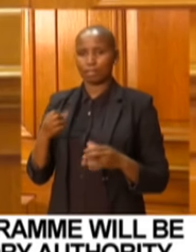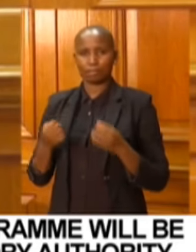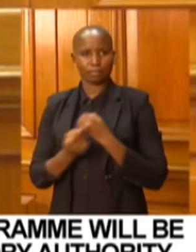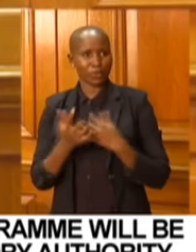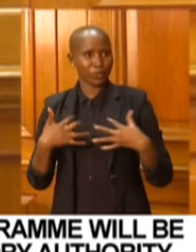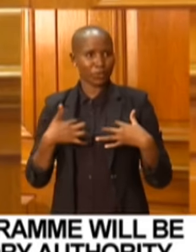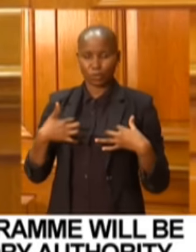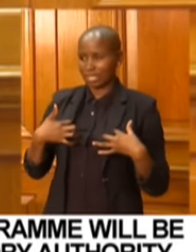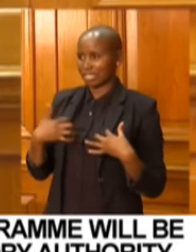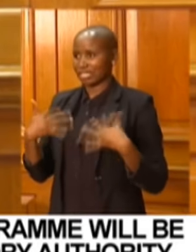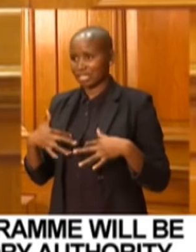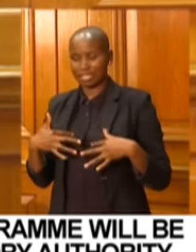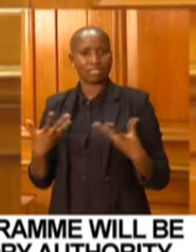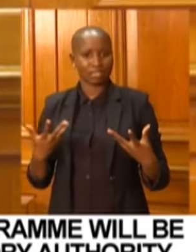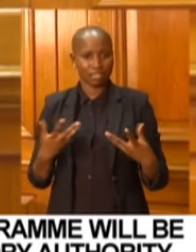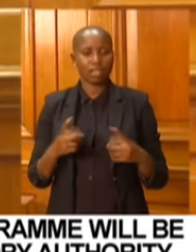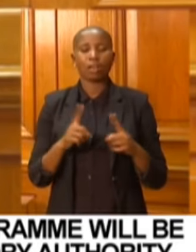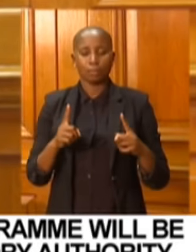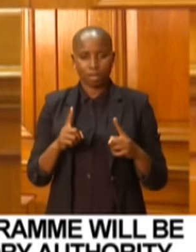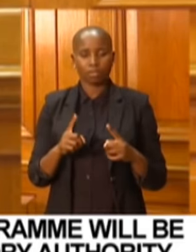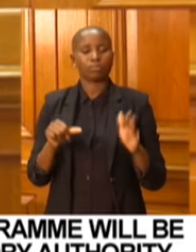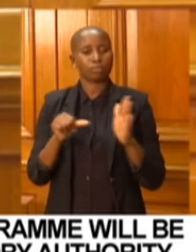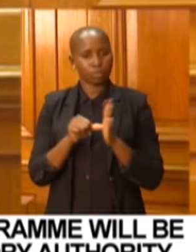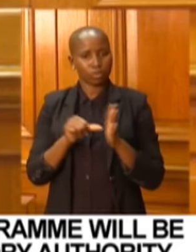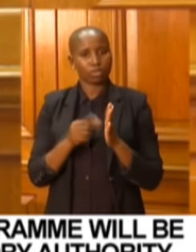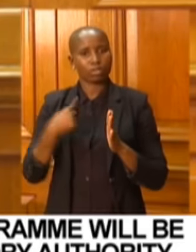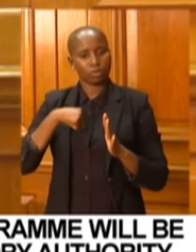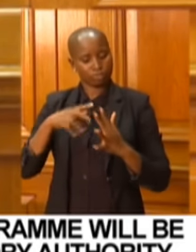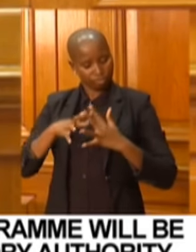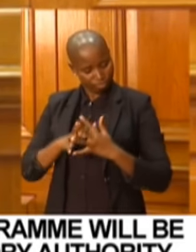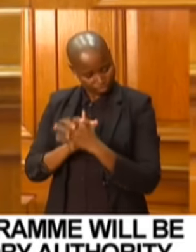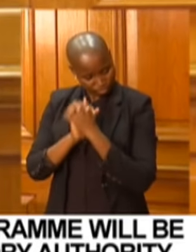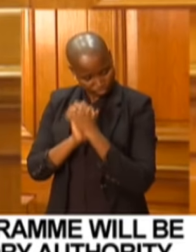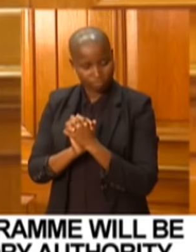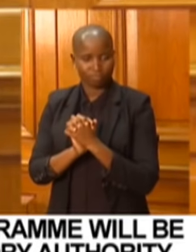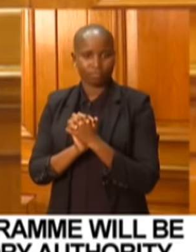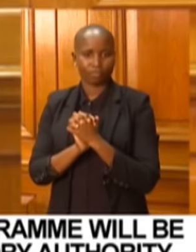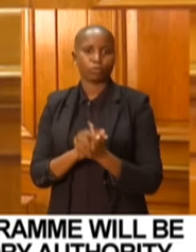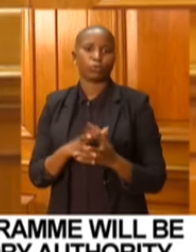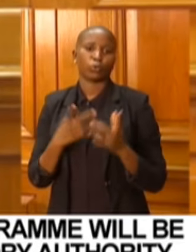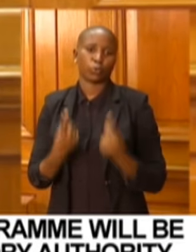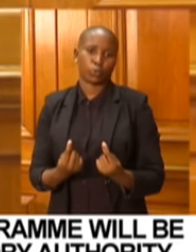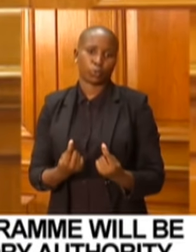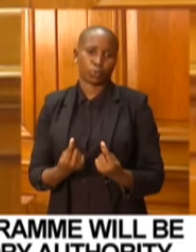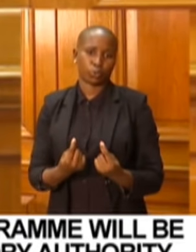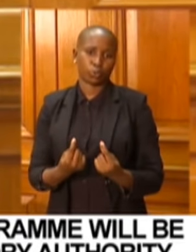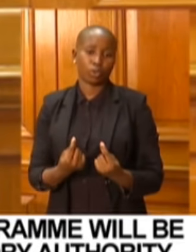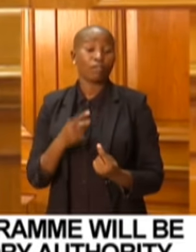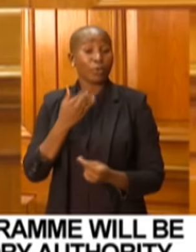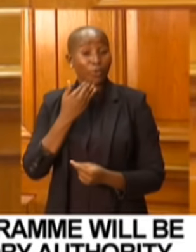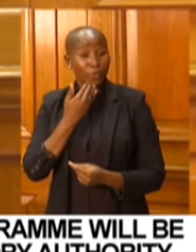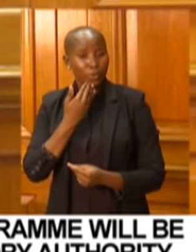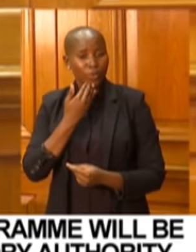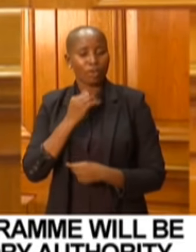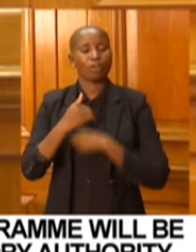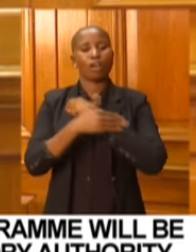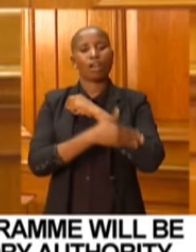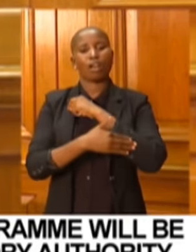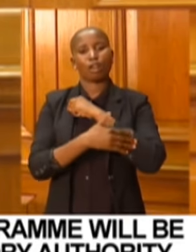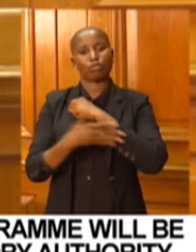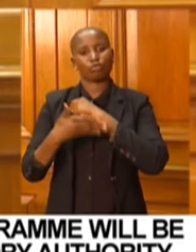is vital that we do this together for the sake of our country and for the well-being